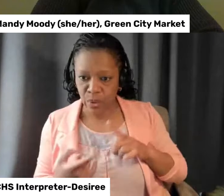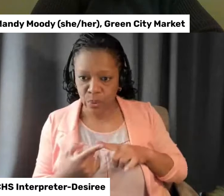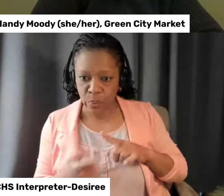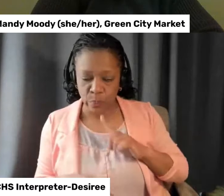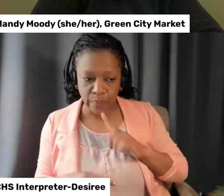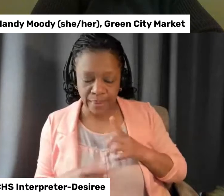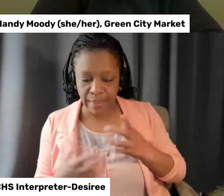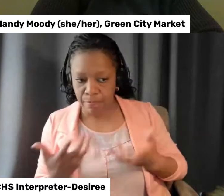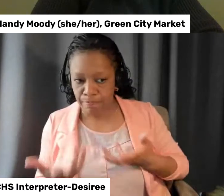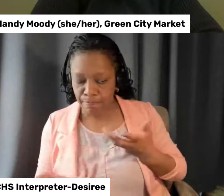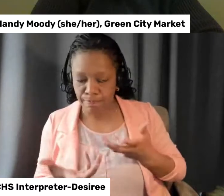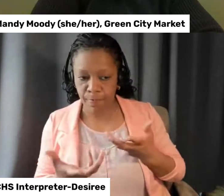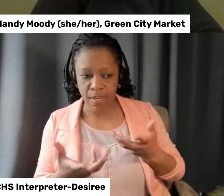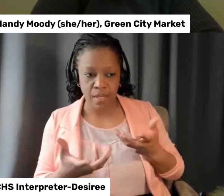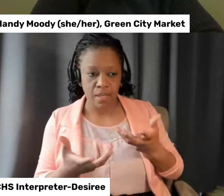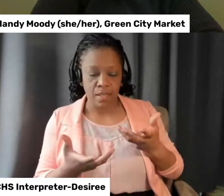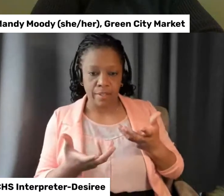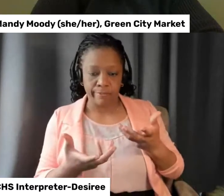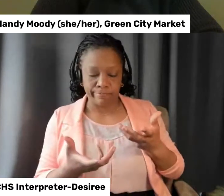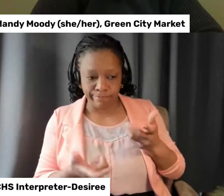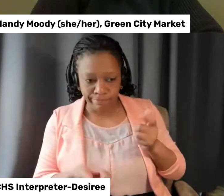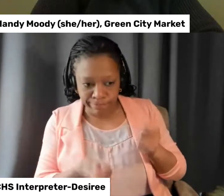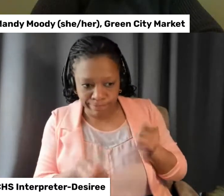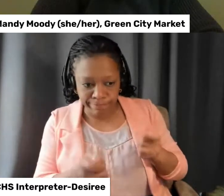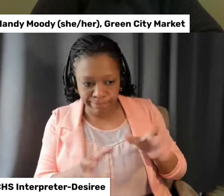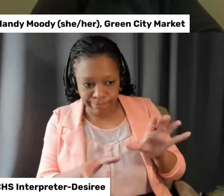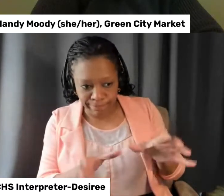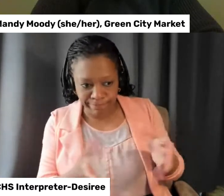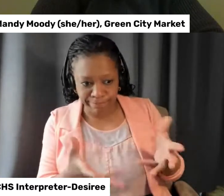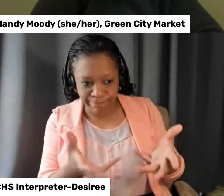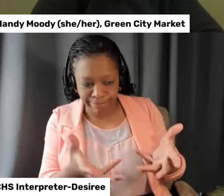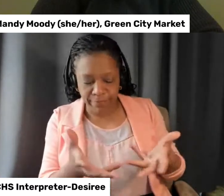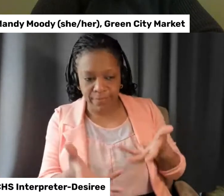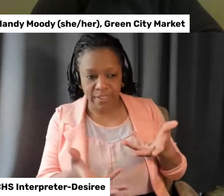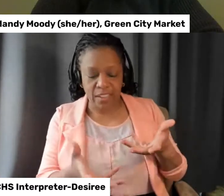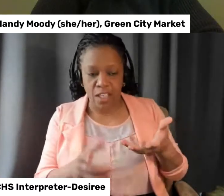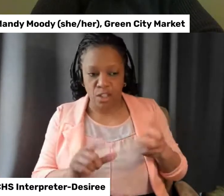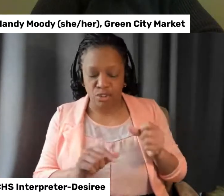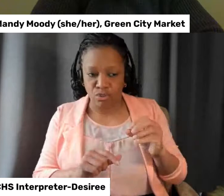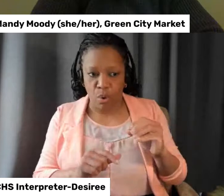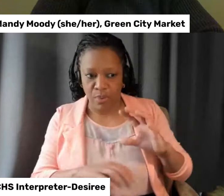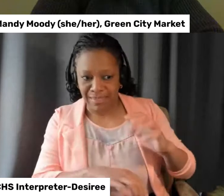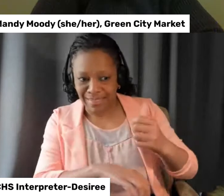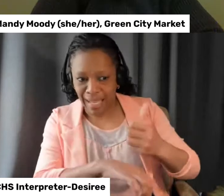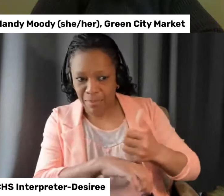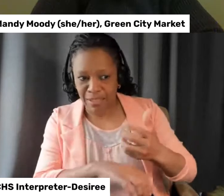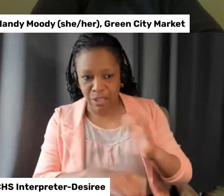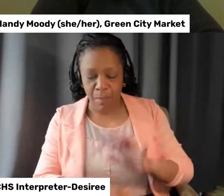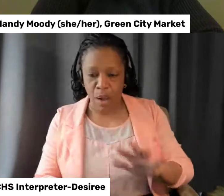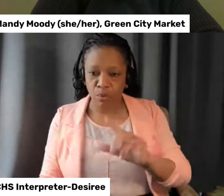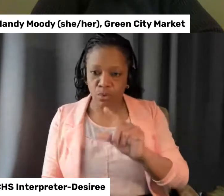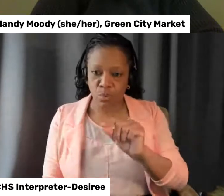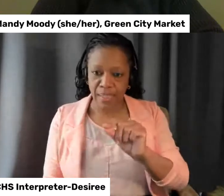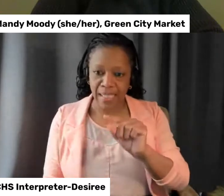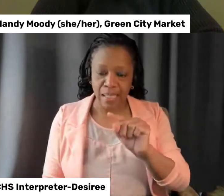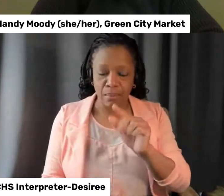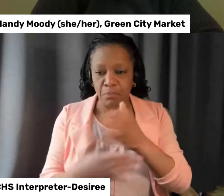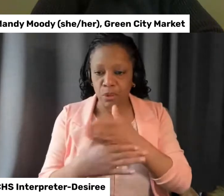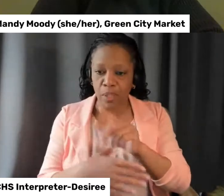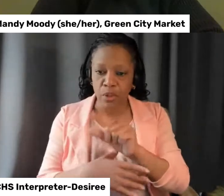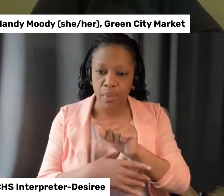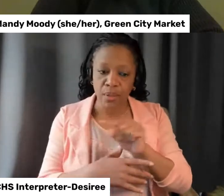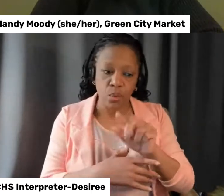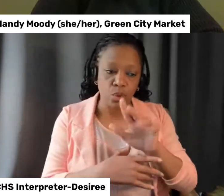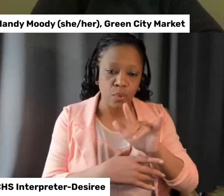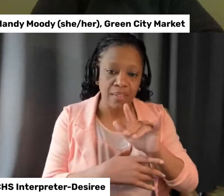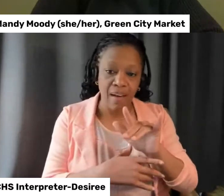we were asked to fill. So we have about 20 to 25 vendors a season. We're on